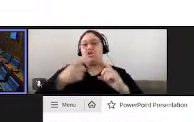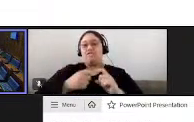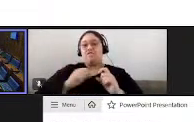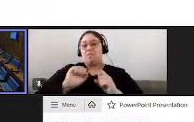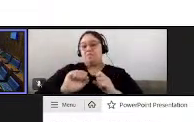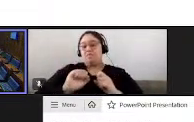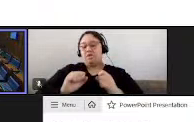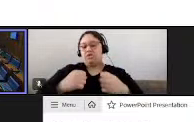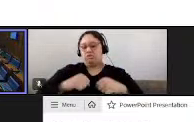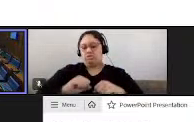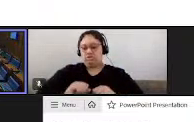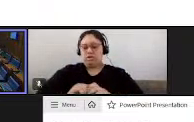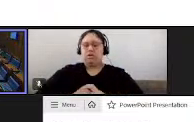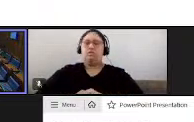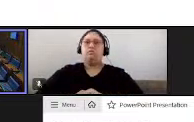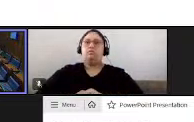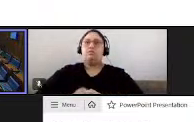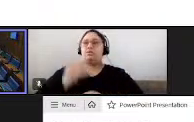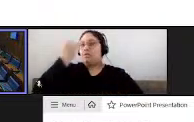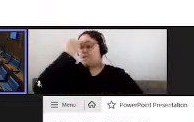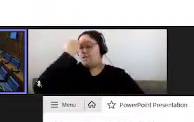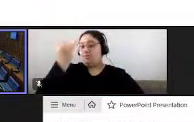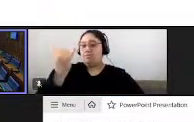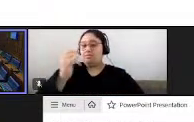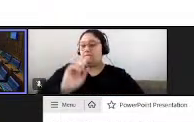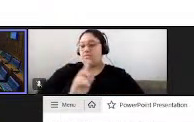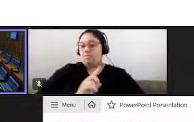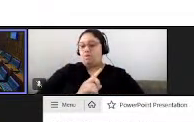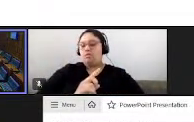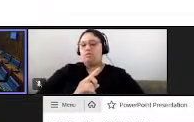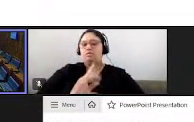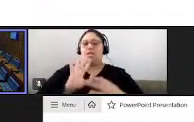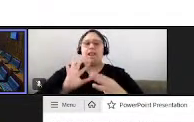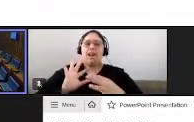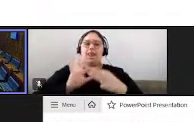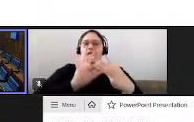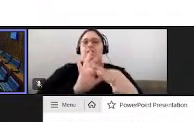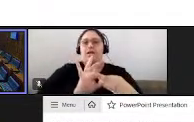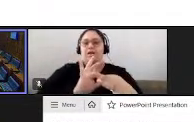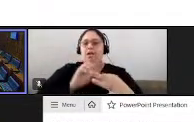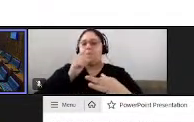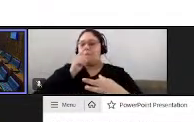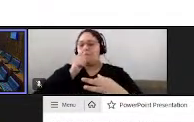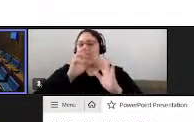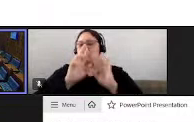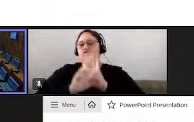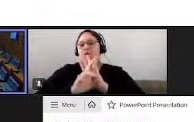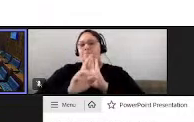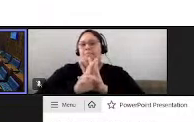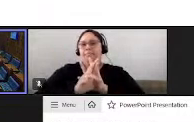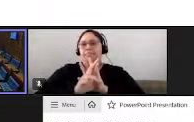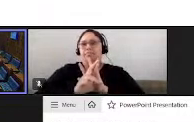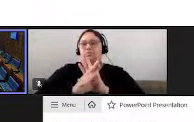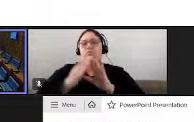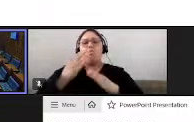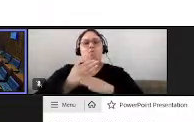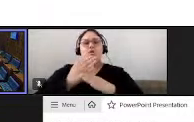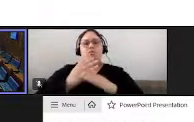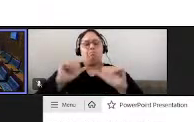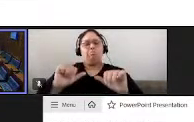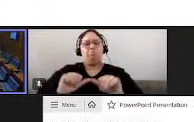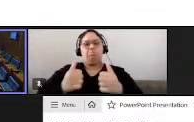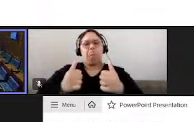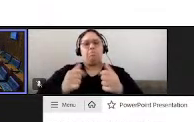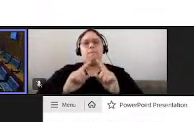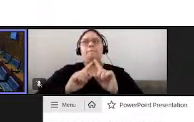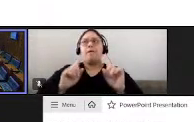Chair, the idea of linking public reps works very well,